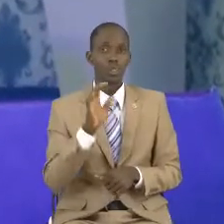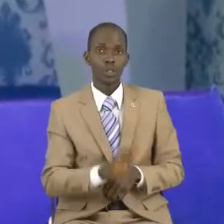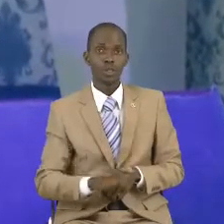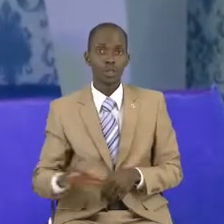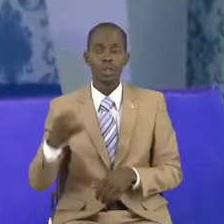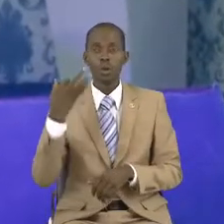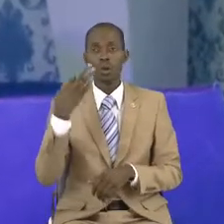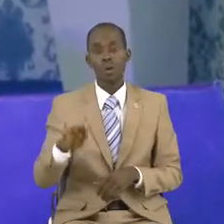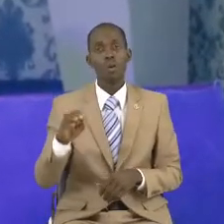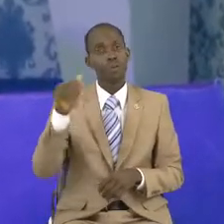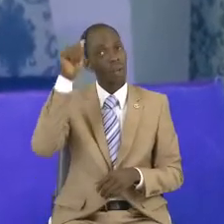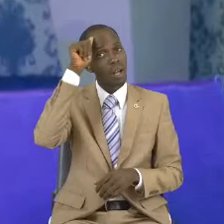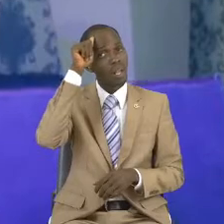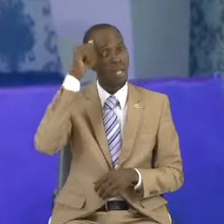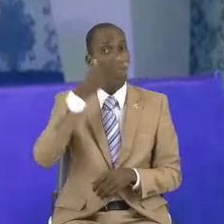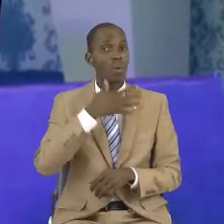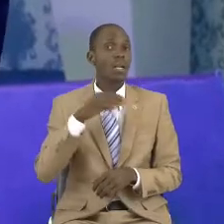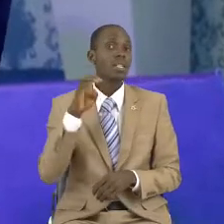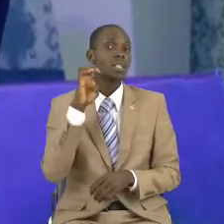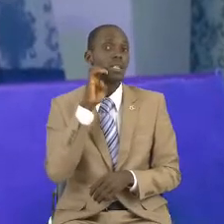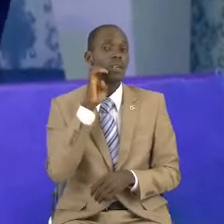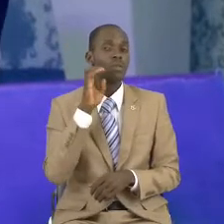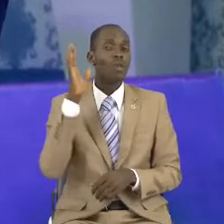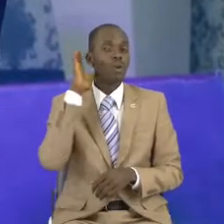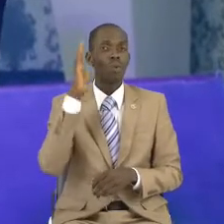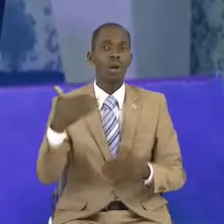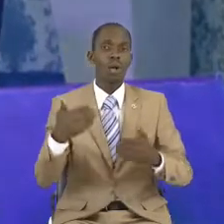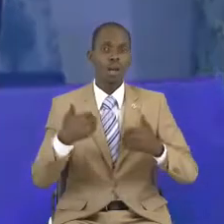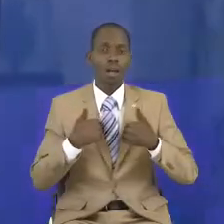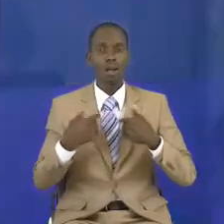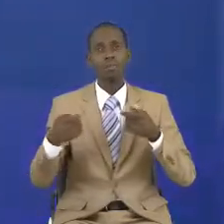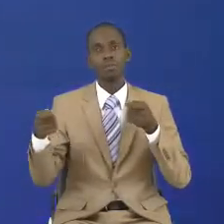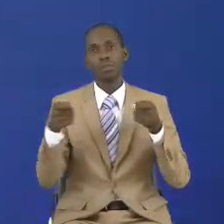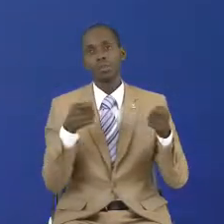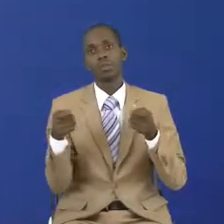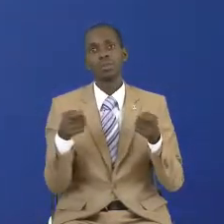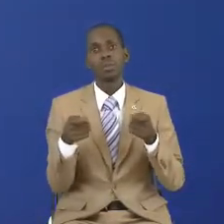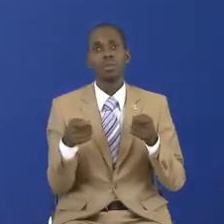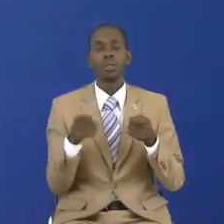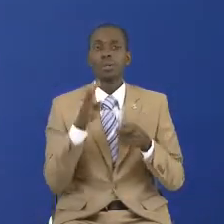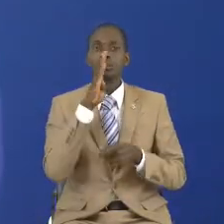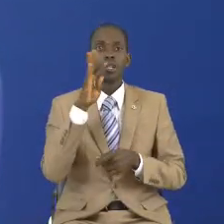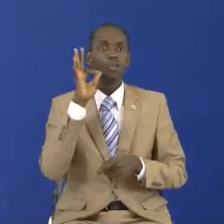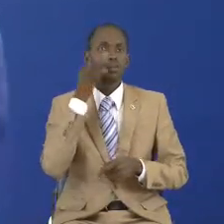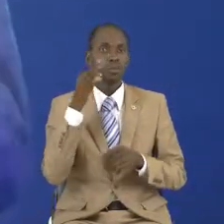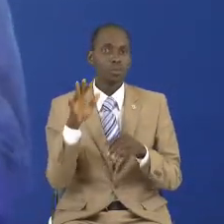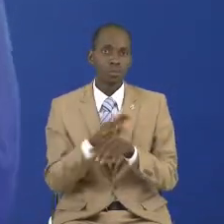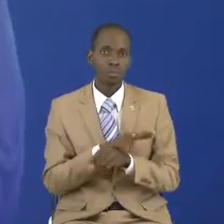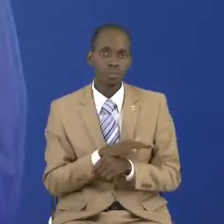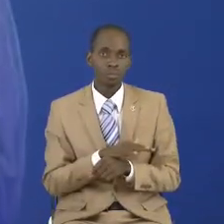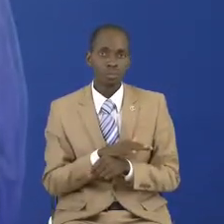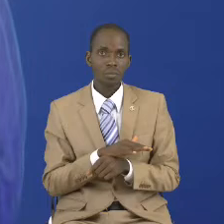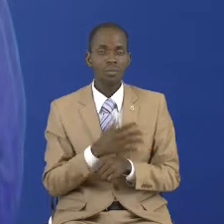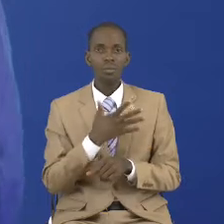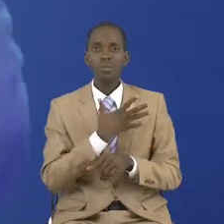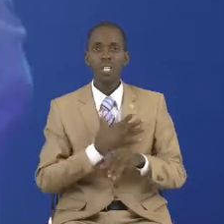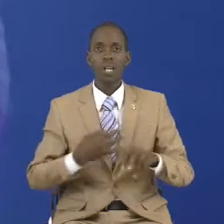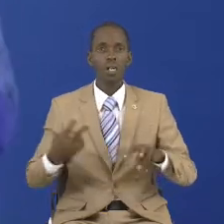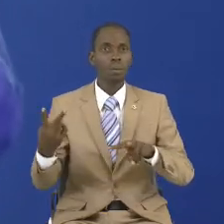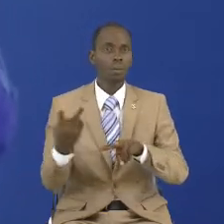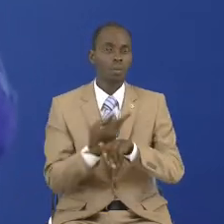and eve will have dominion be fruitful and multiply